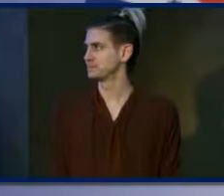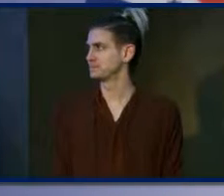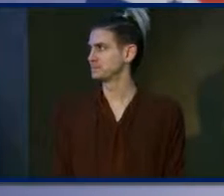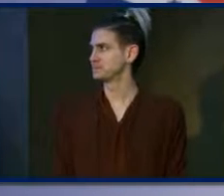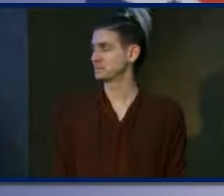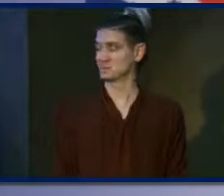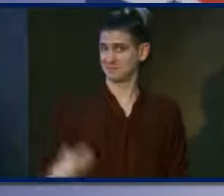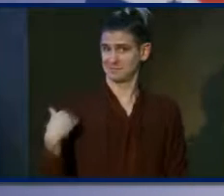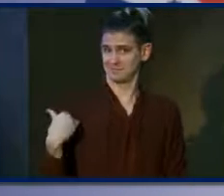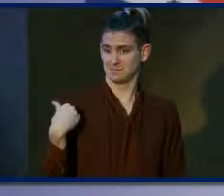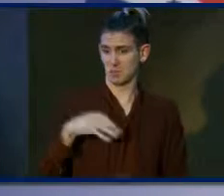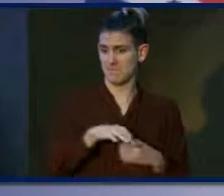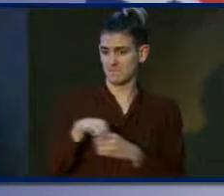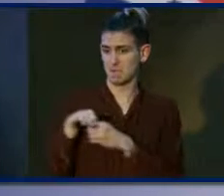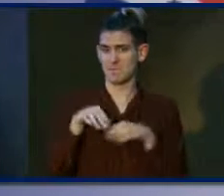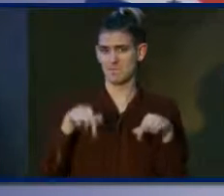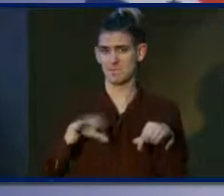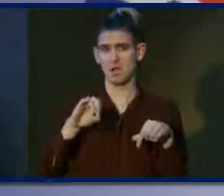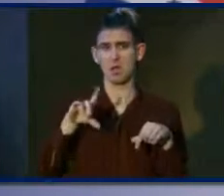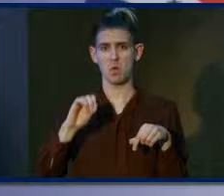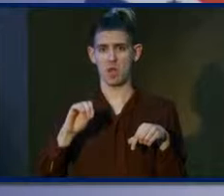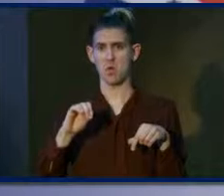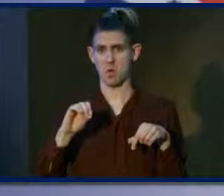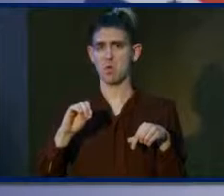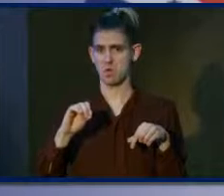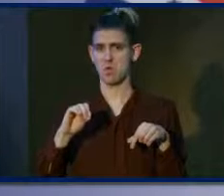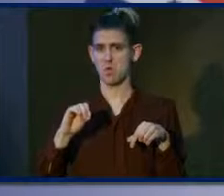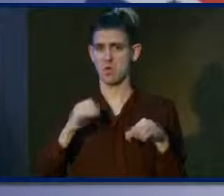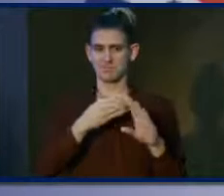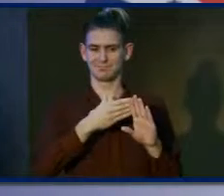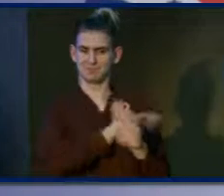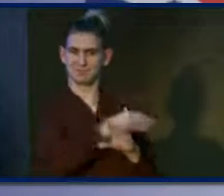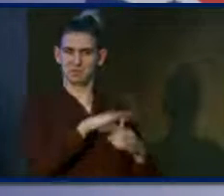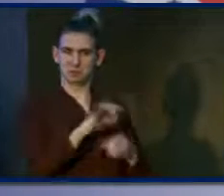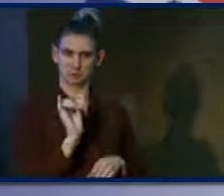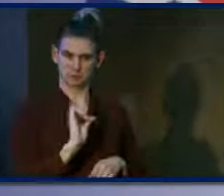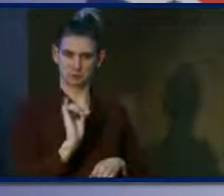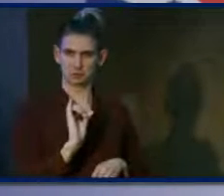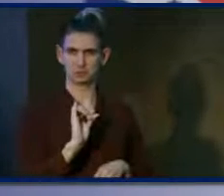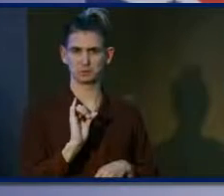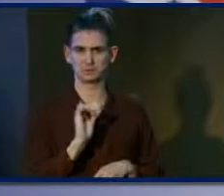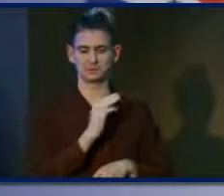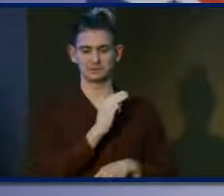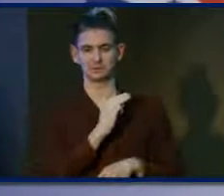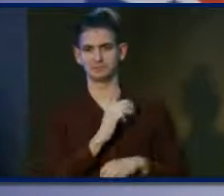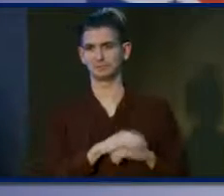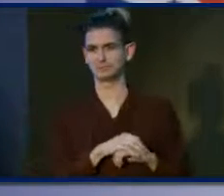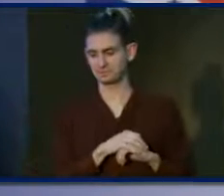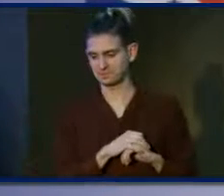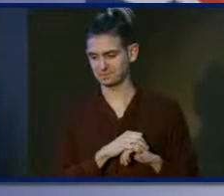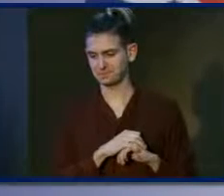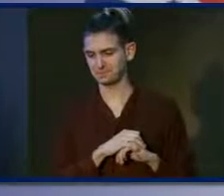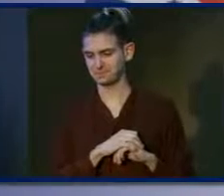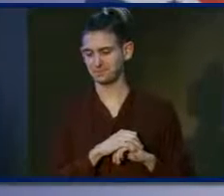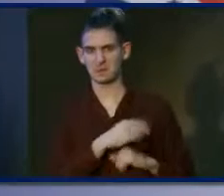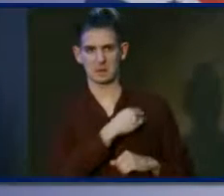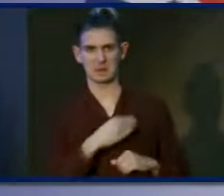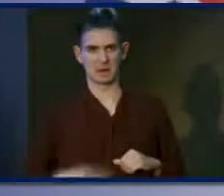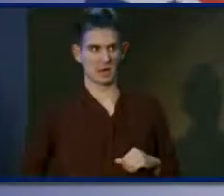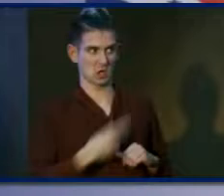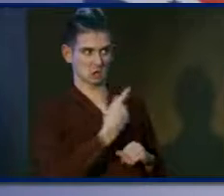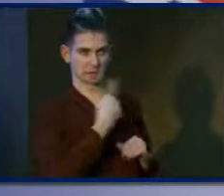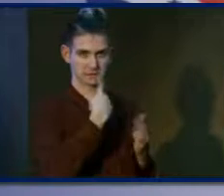election in Colorado and elections before also affirm what we already knew, that the mayor and I hope you take back, that our